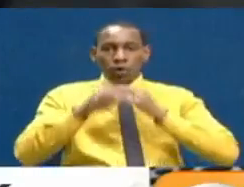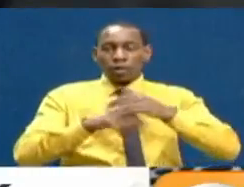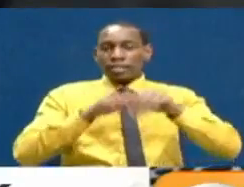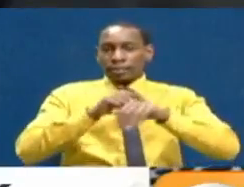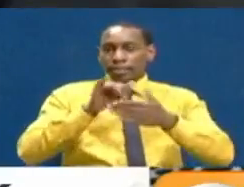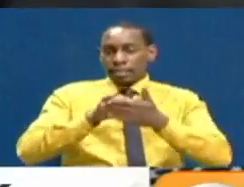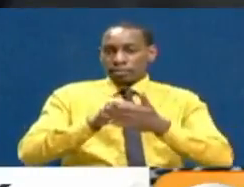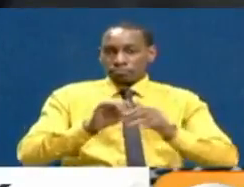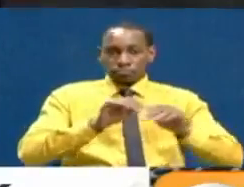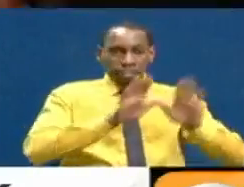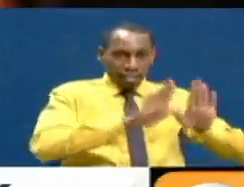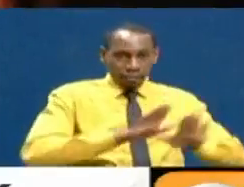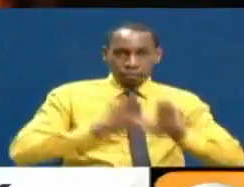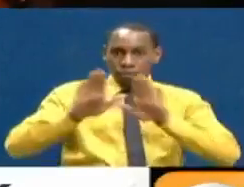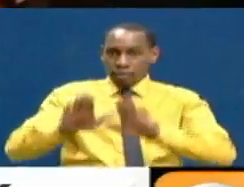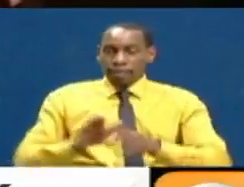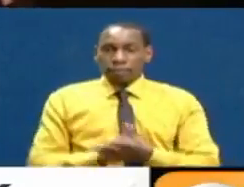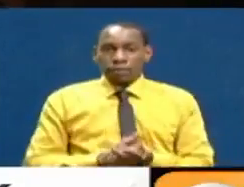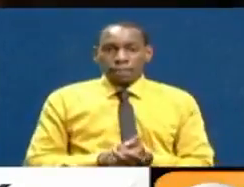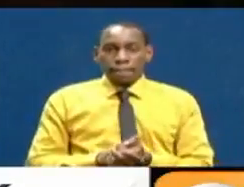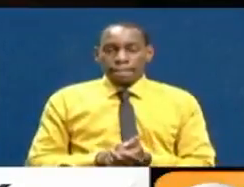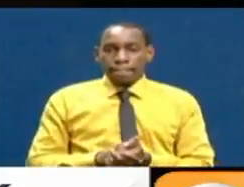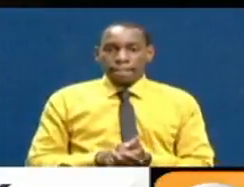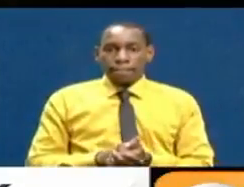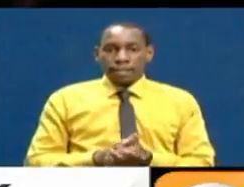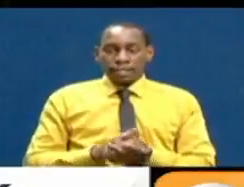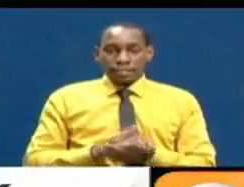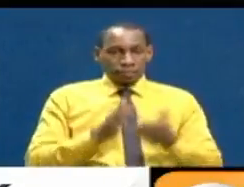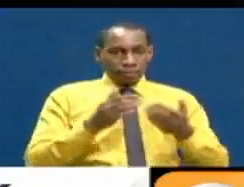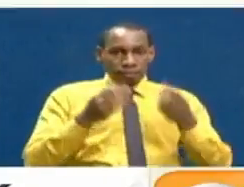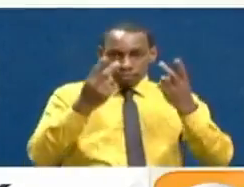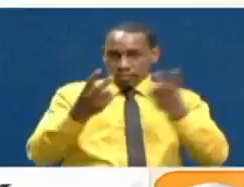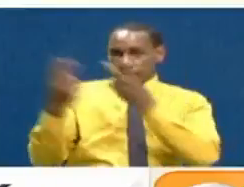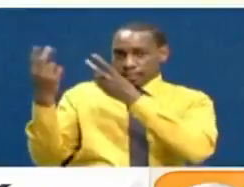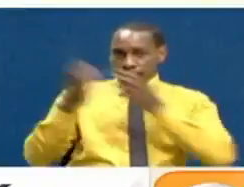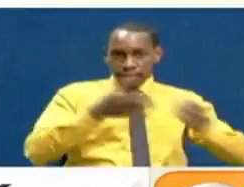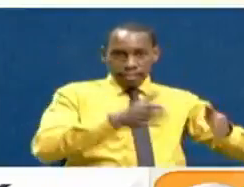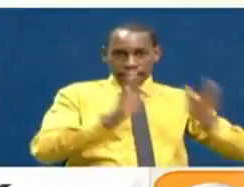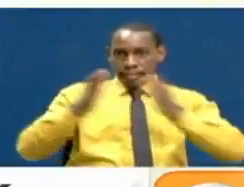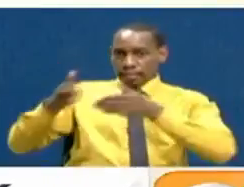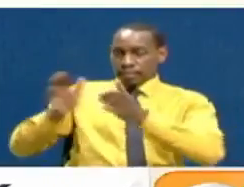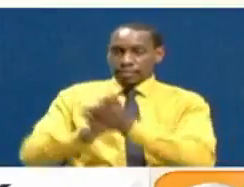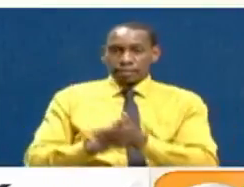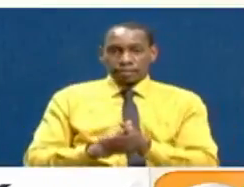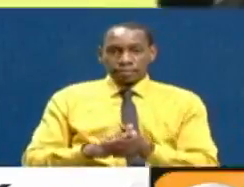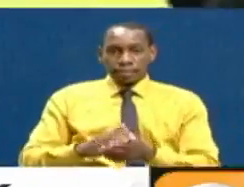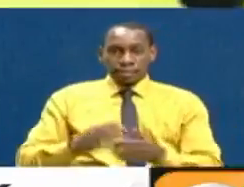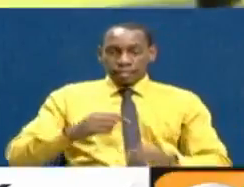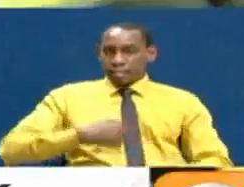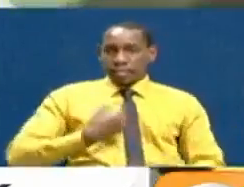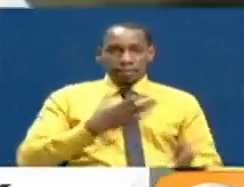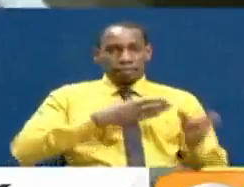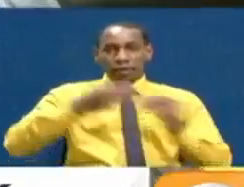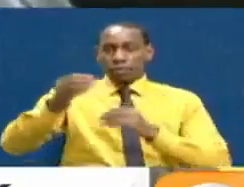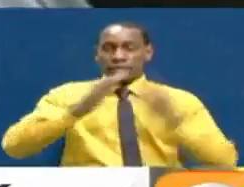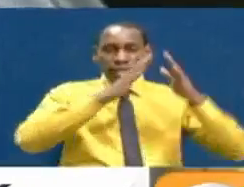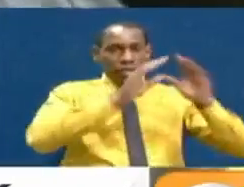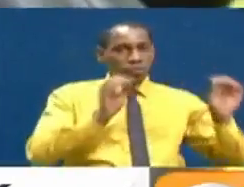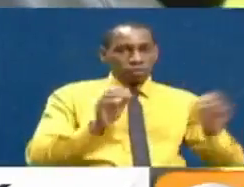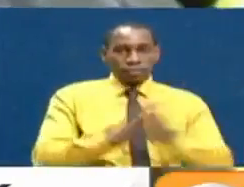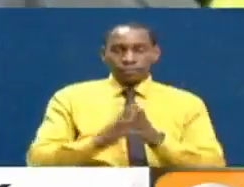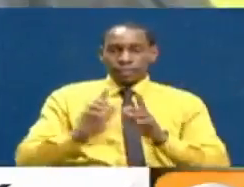just to be extra cautious. This is how the streets look like right now. For me, I don't leave the house at all. My